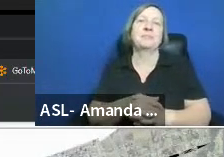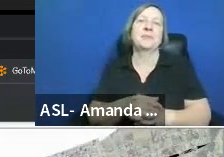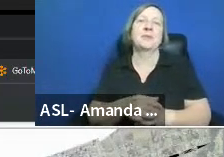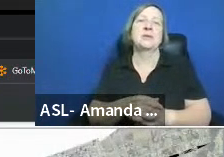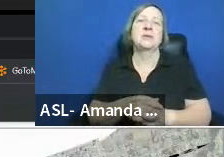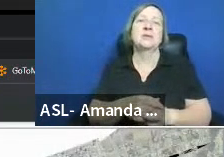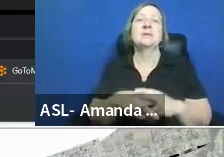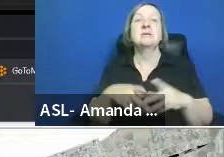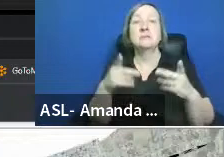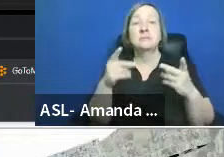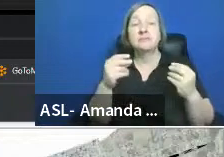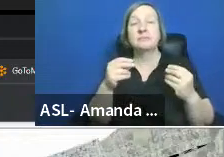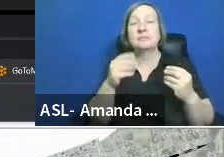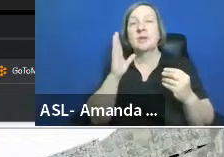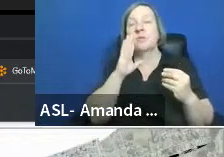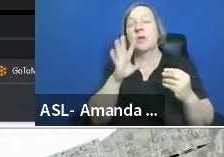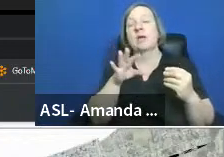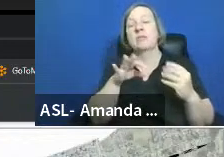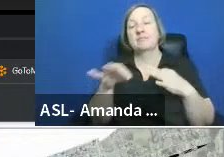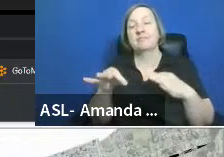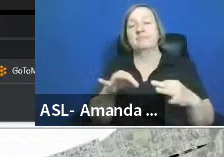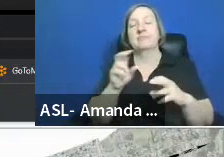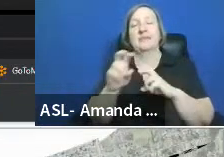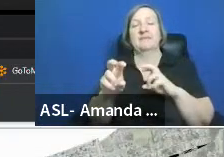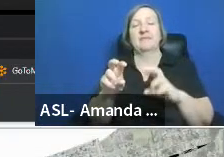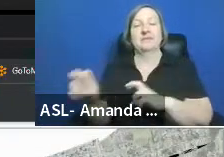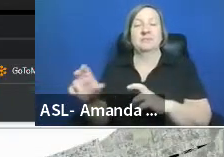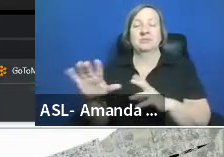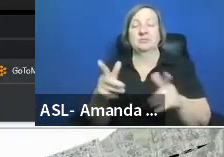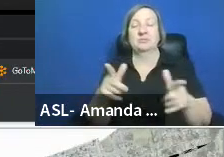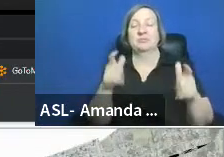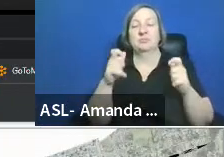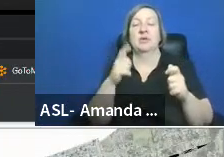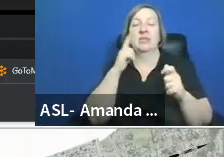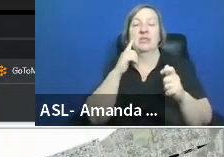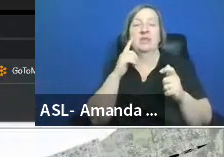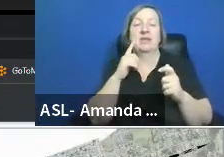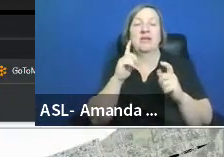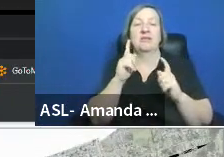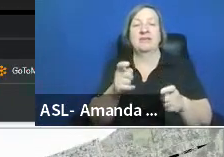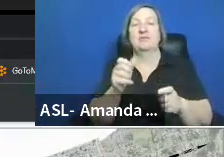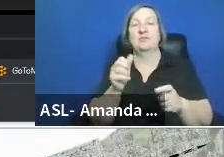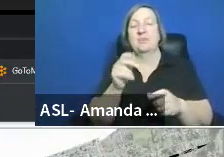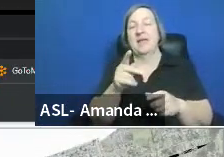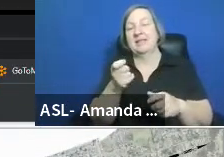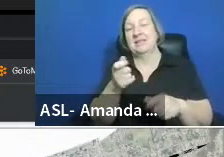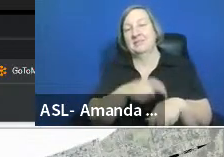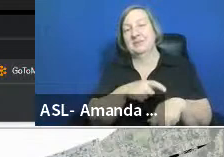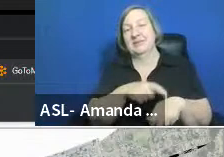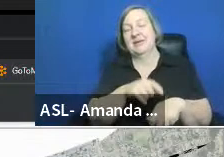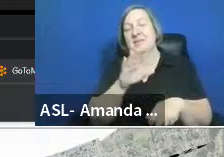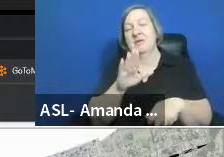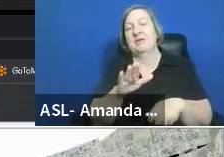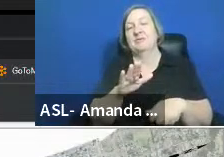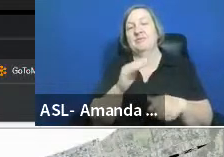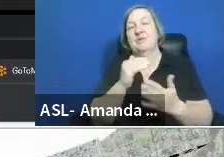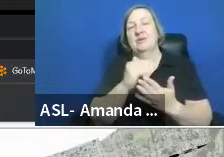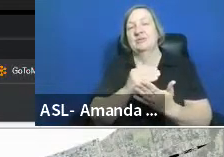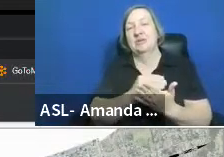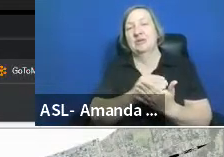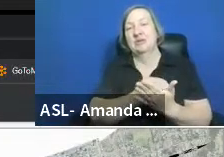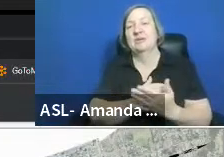So what I'm going to do is walk through the investments pretty quickly. I think I can gain a little bit of time back on your agenda here, Johnell, and